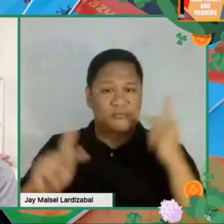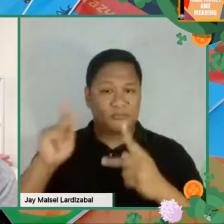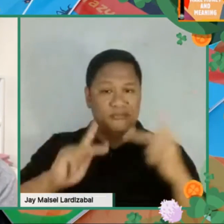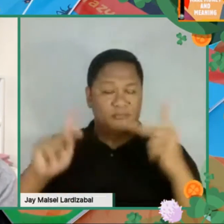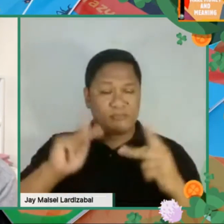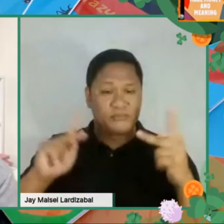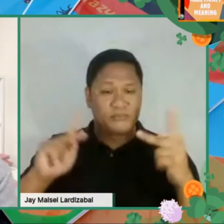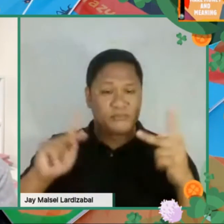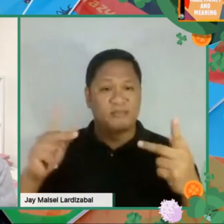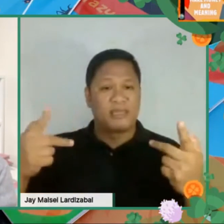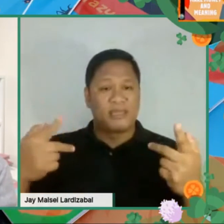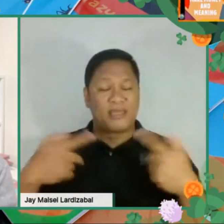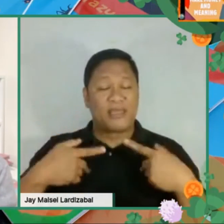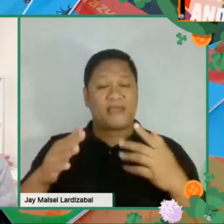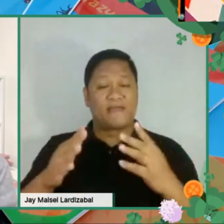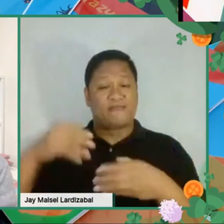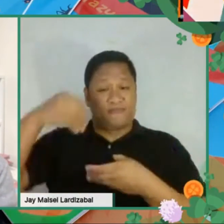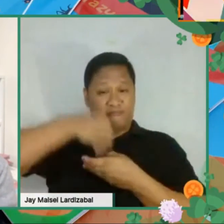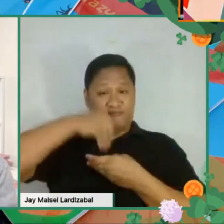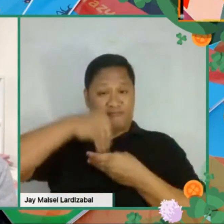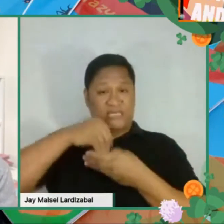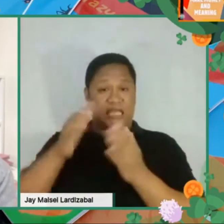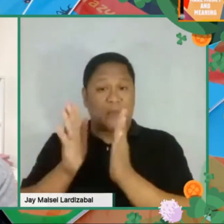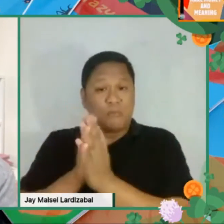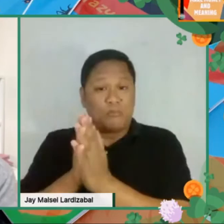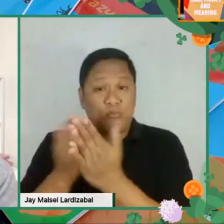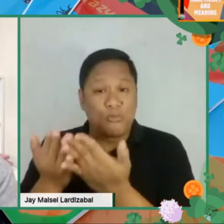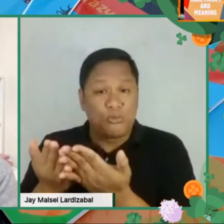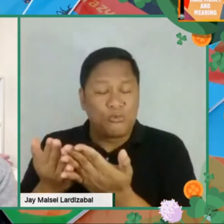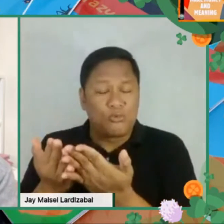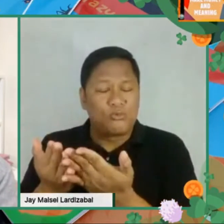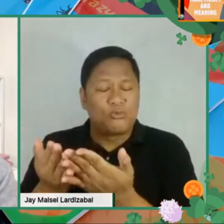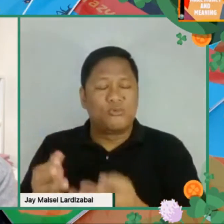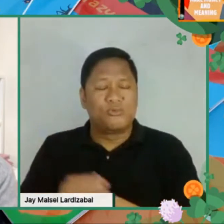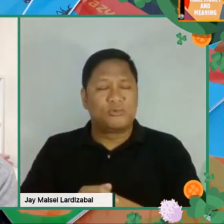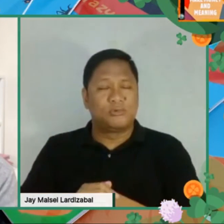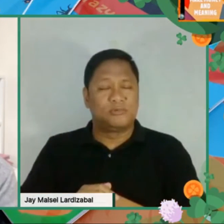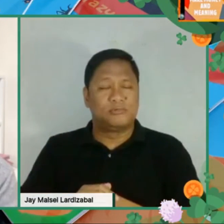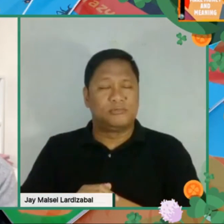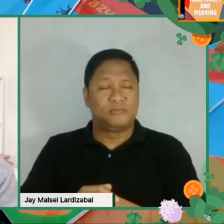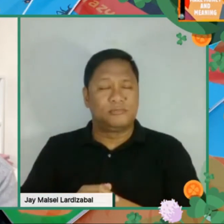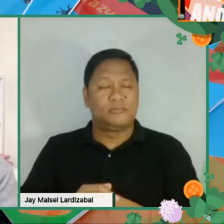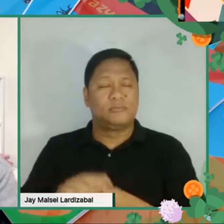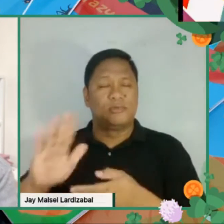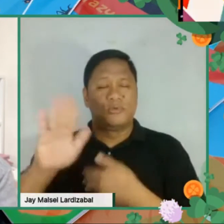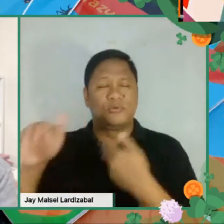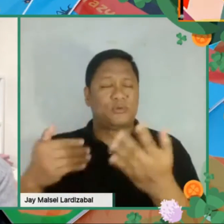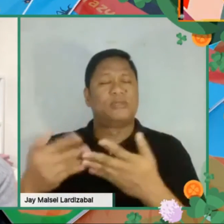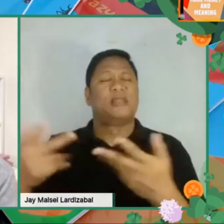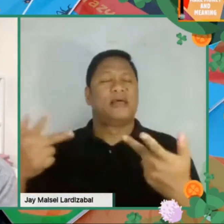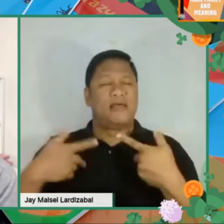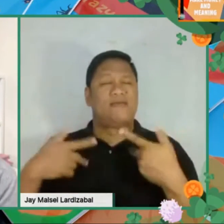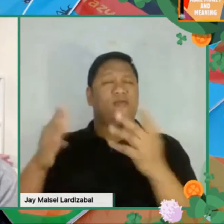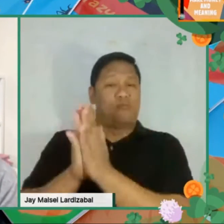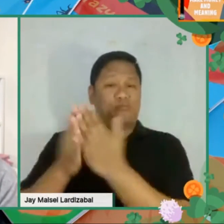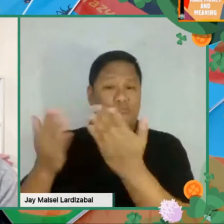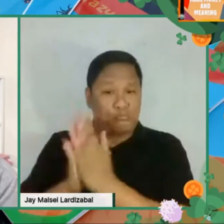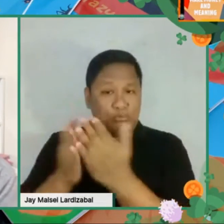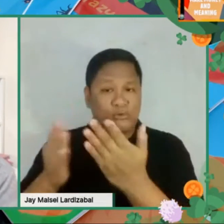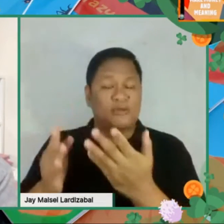is a book in us. Yeah. So, lahat tayo may story to tell and that